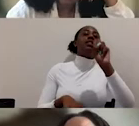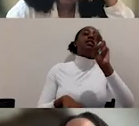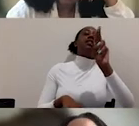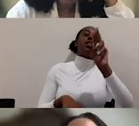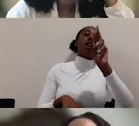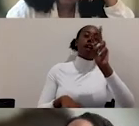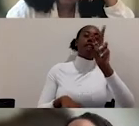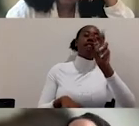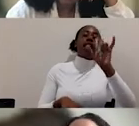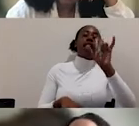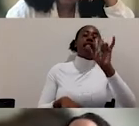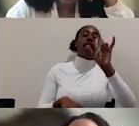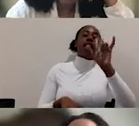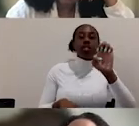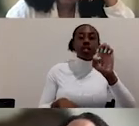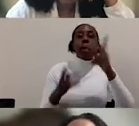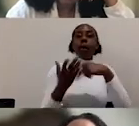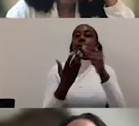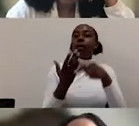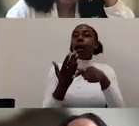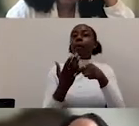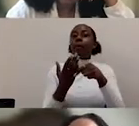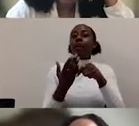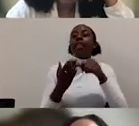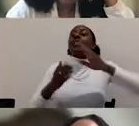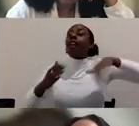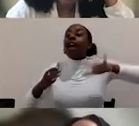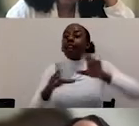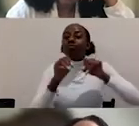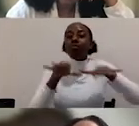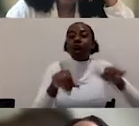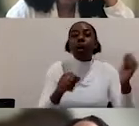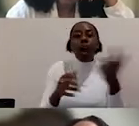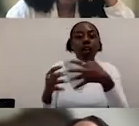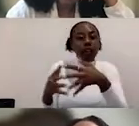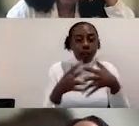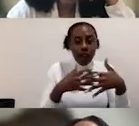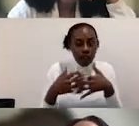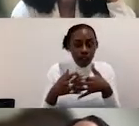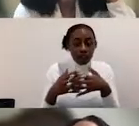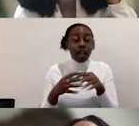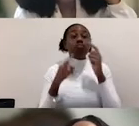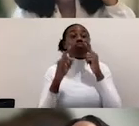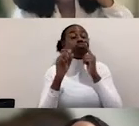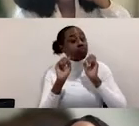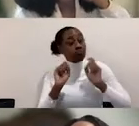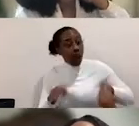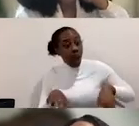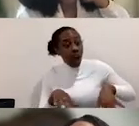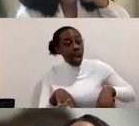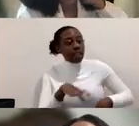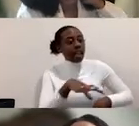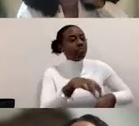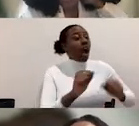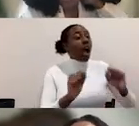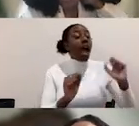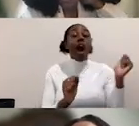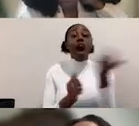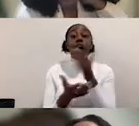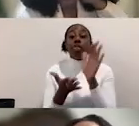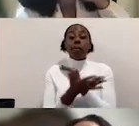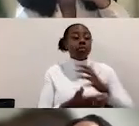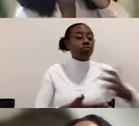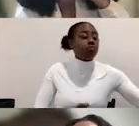They were shocked, really incredibly shocked to find this information. And they took every single document they found and leaked copies to 5 recipients,